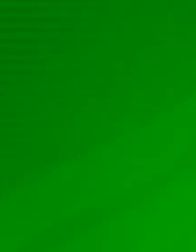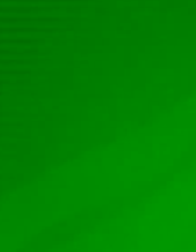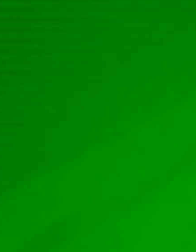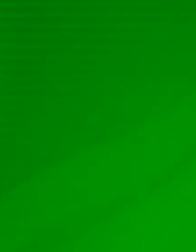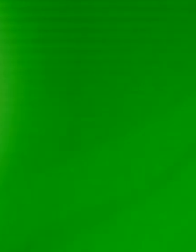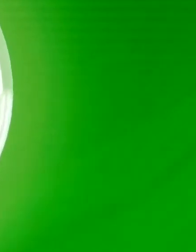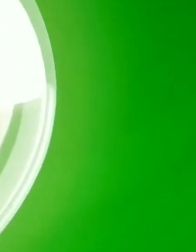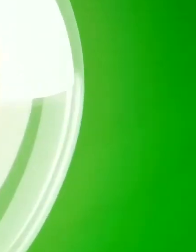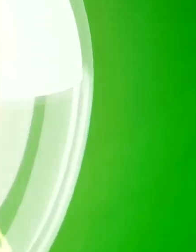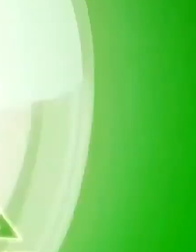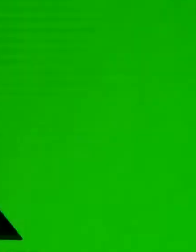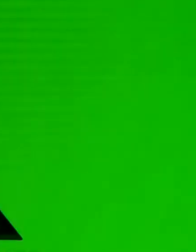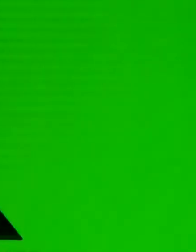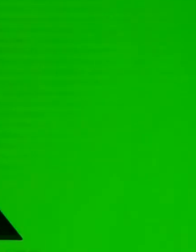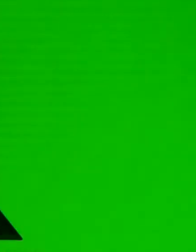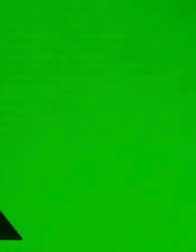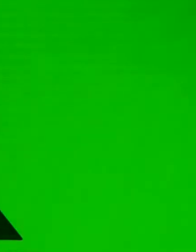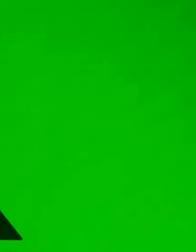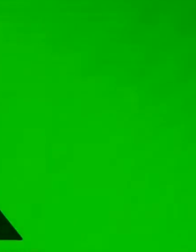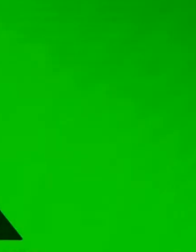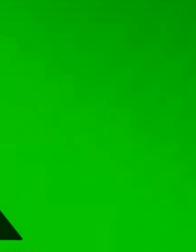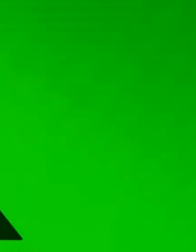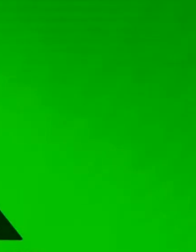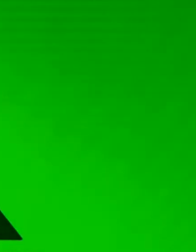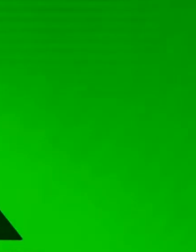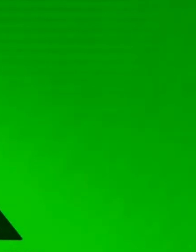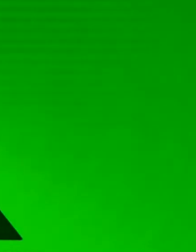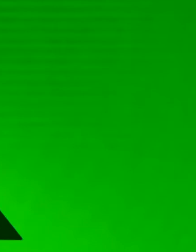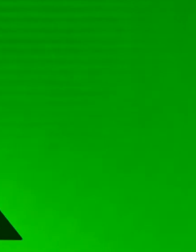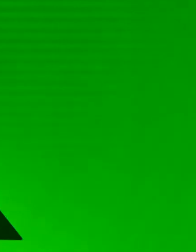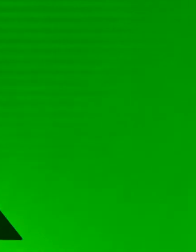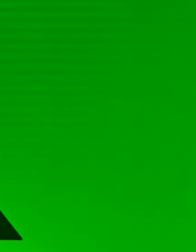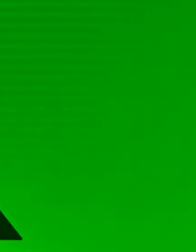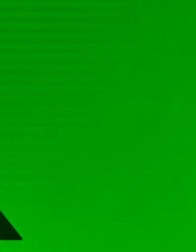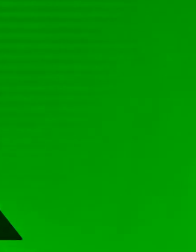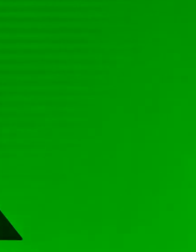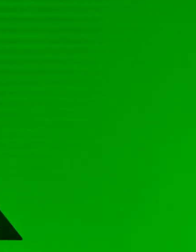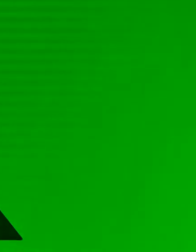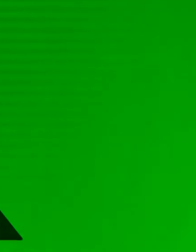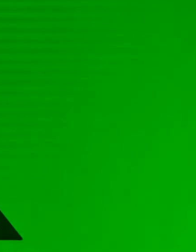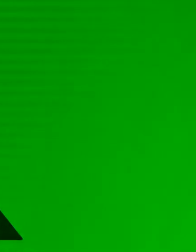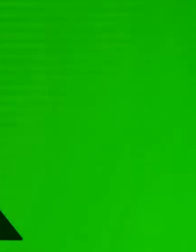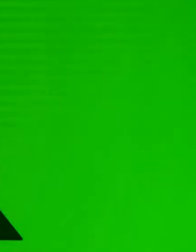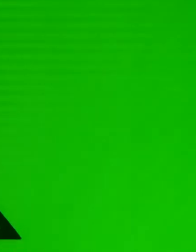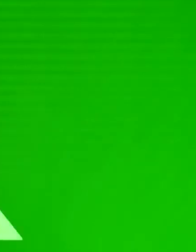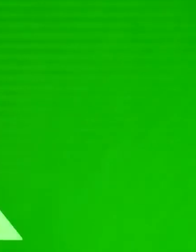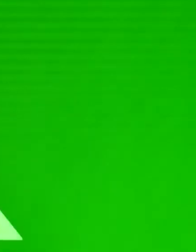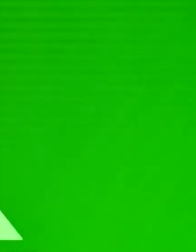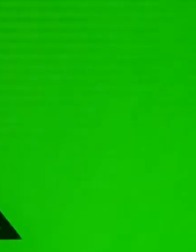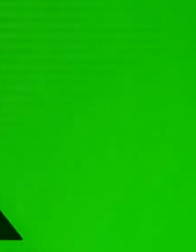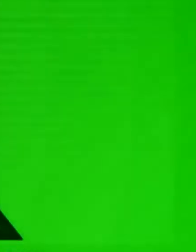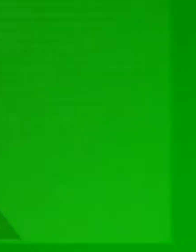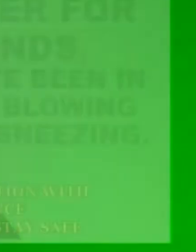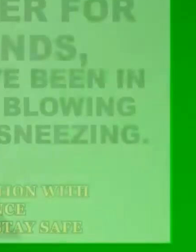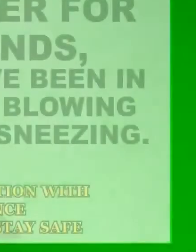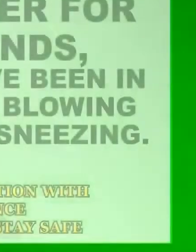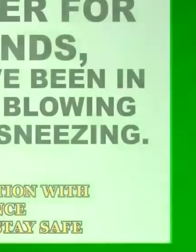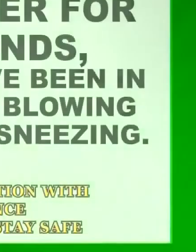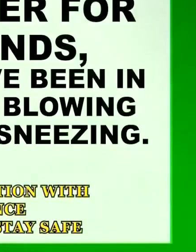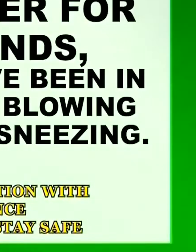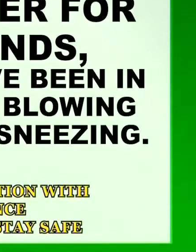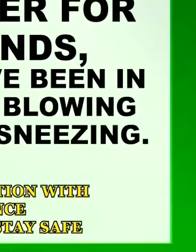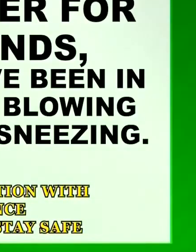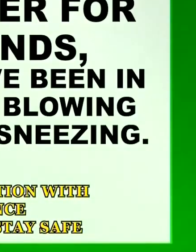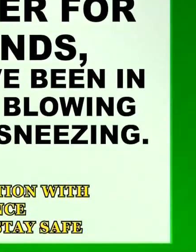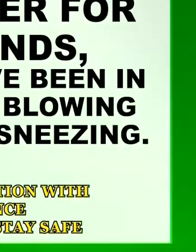tip of the day is brought to you by Cooperators General Insurance Company Limited. Insurance the way you want it to be.